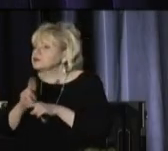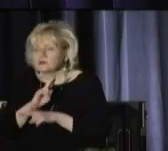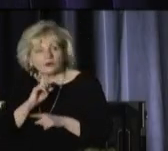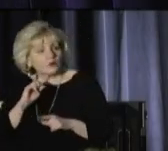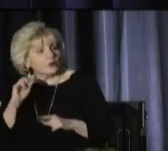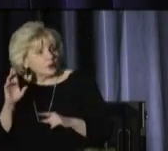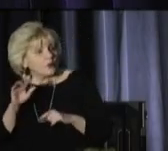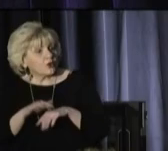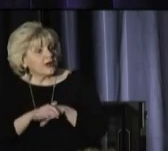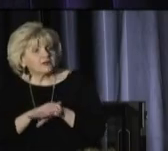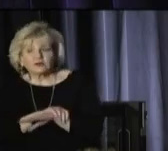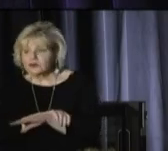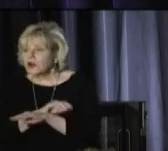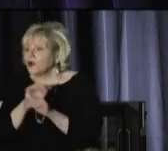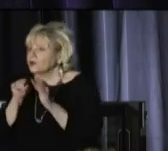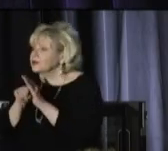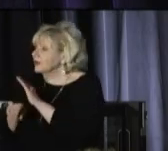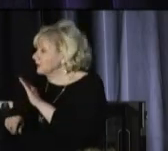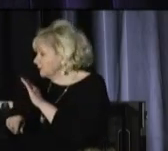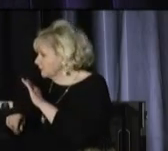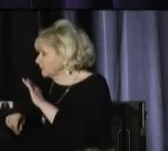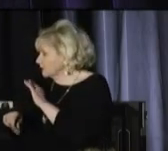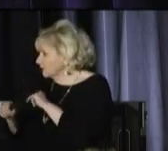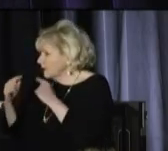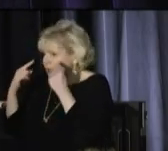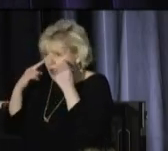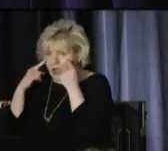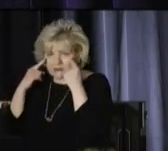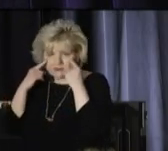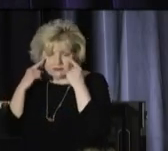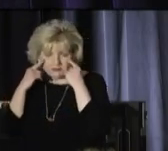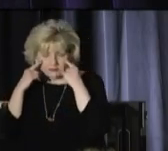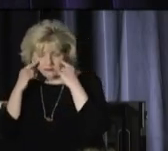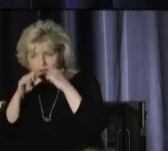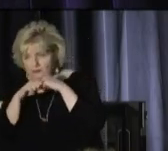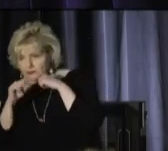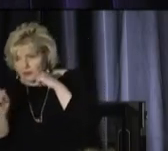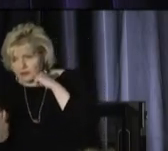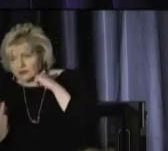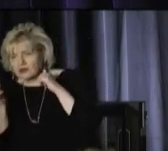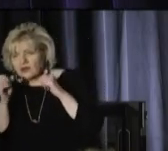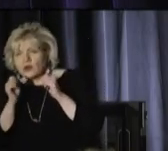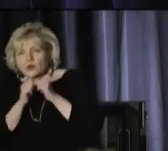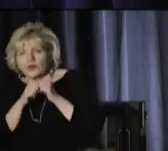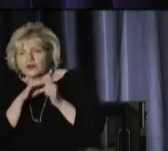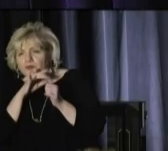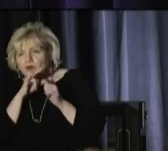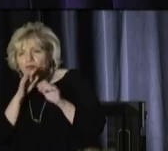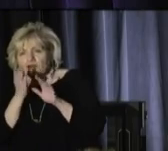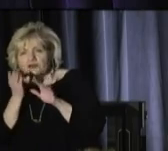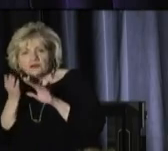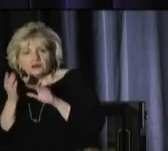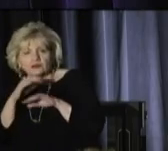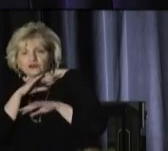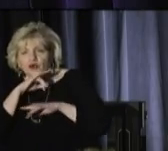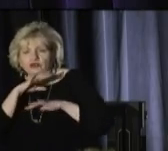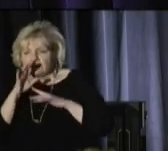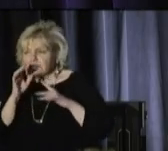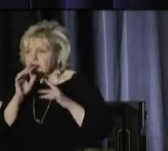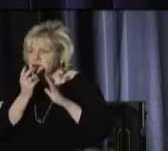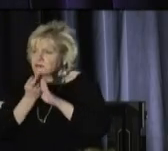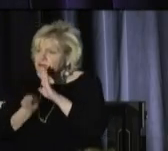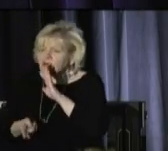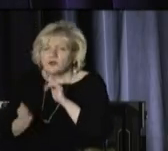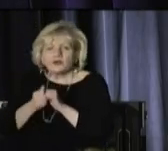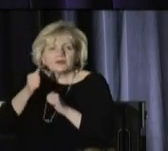a slow killing, imperceptible, eyes restrained, floating in burial dirt, my father adrift